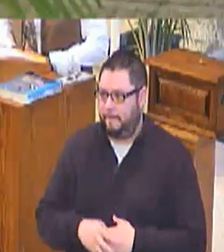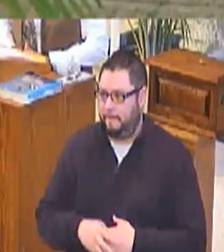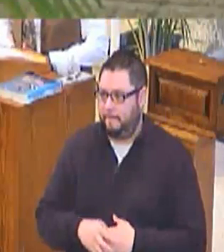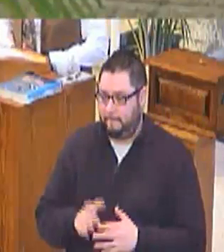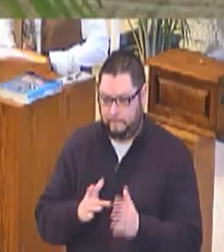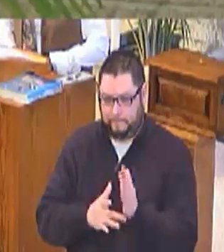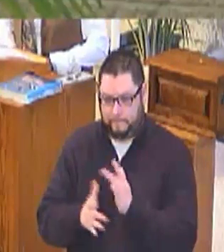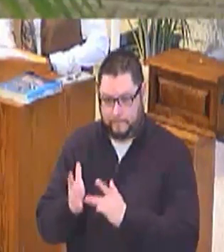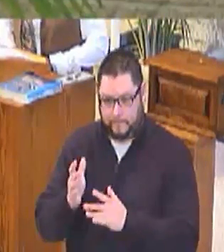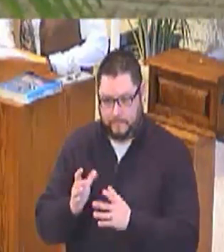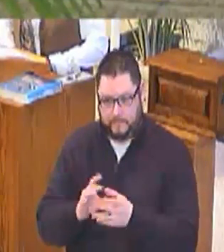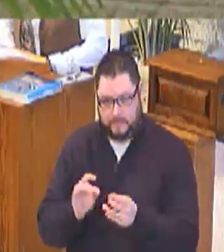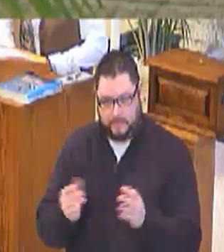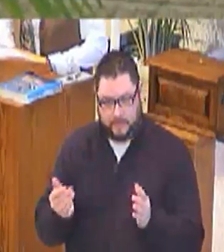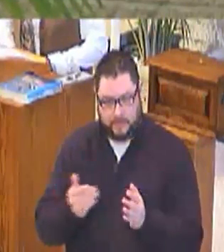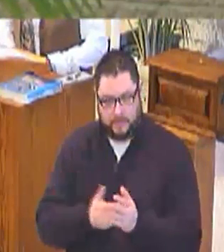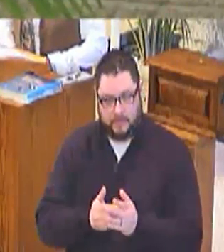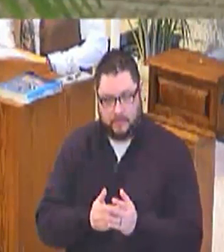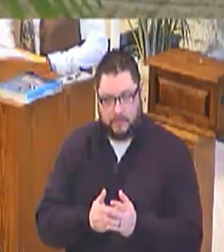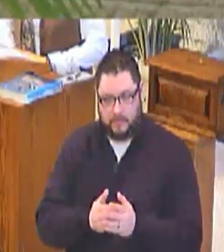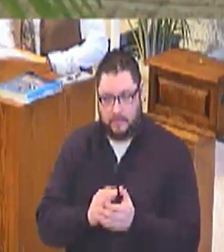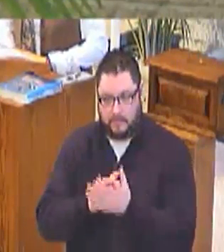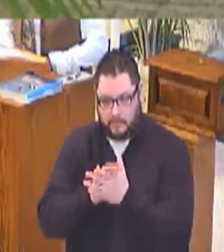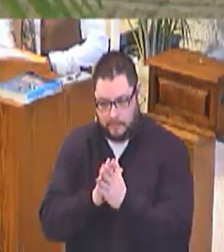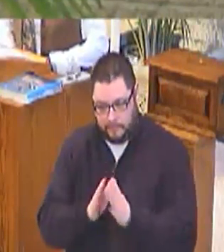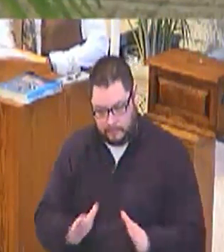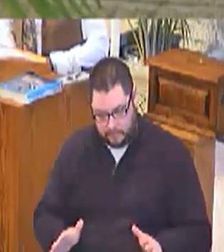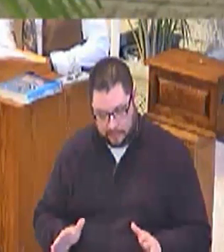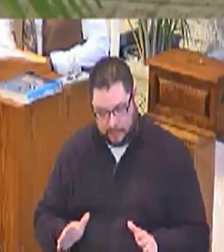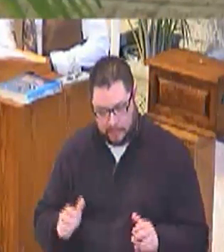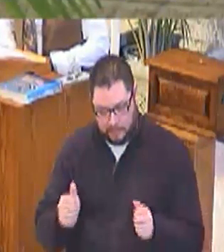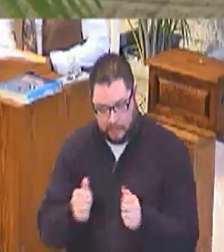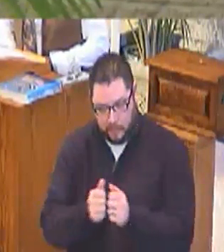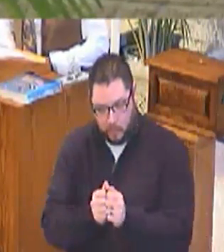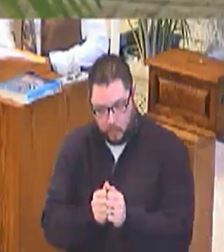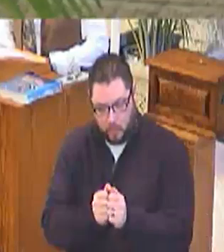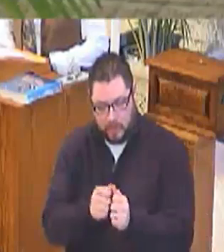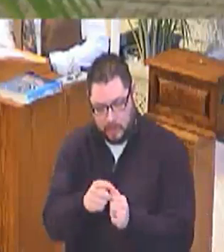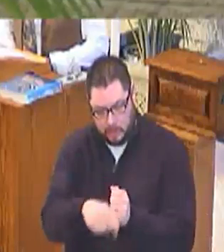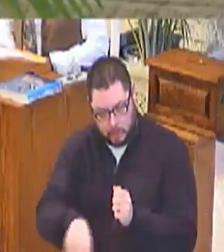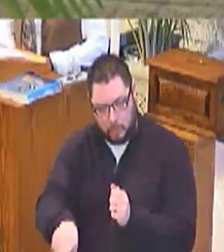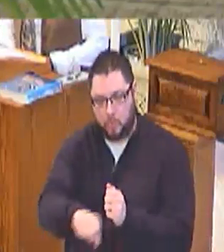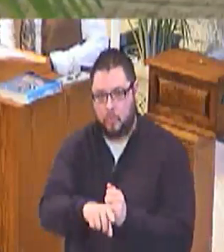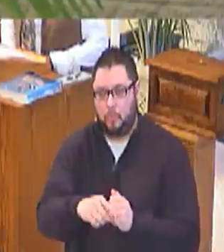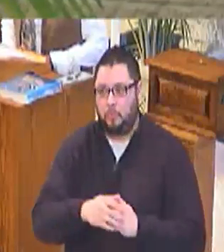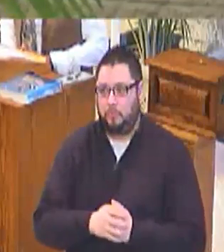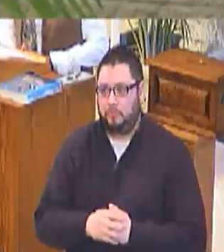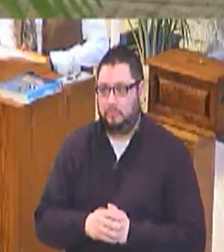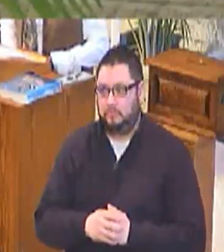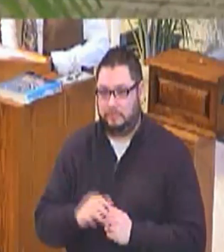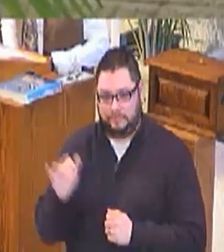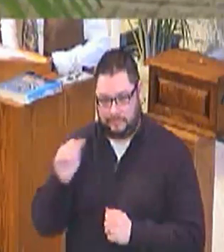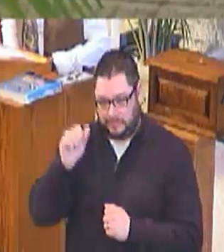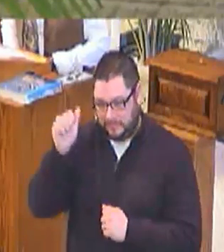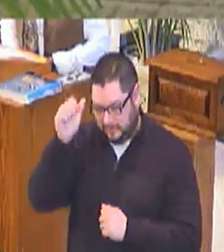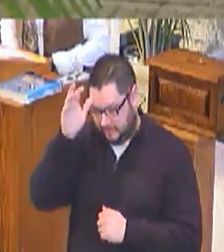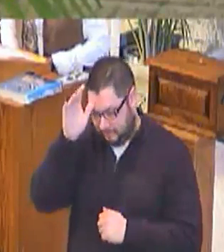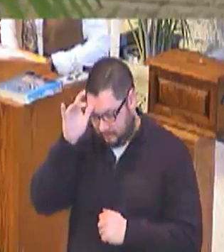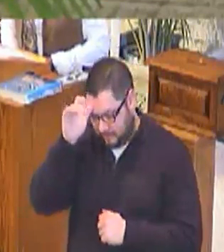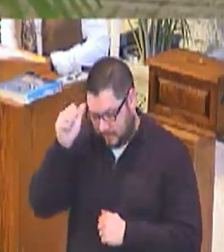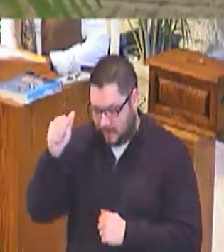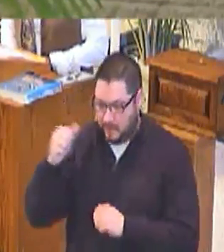Jesus said to them again, "Peace be with you. As the Father has sent